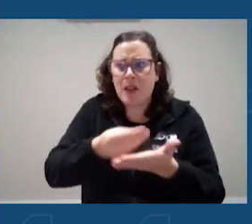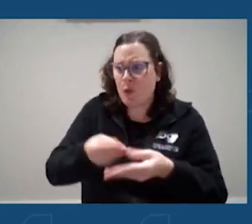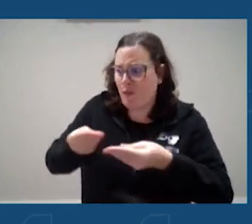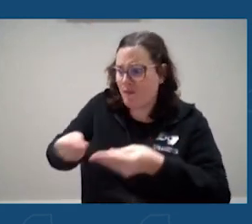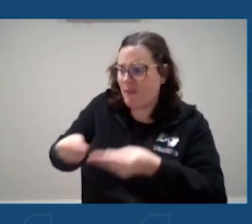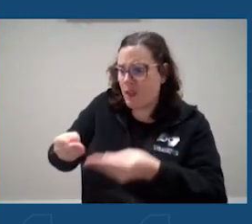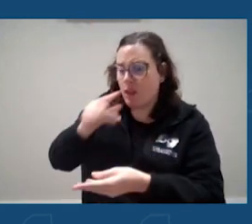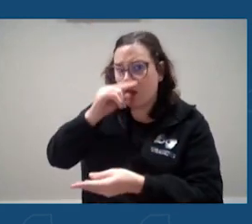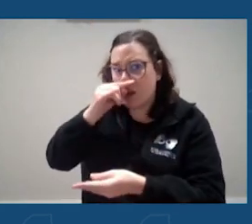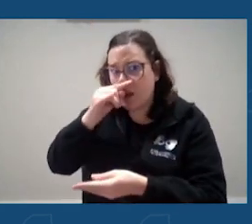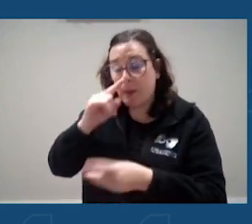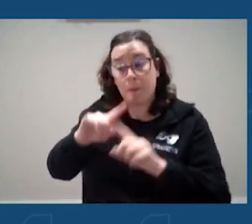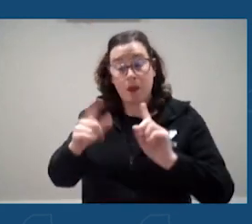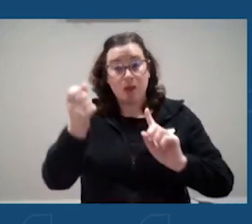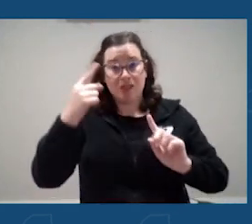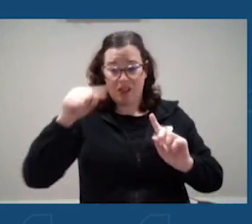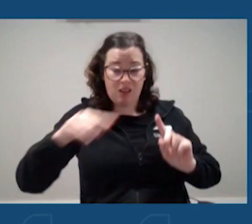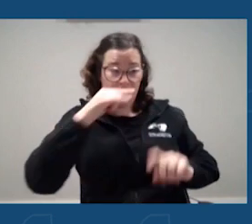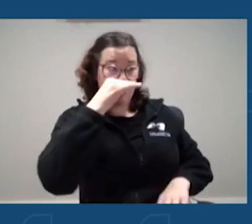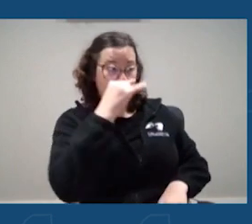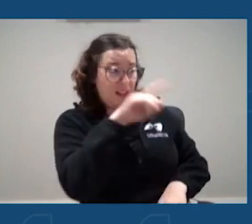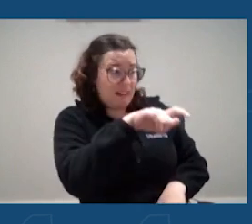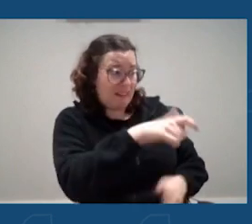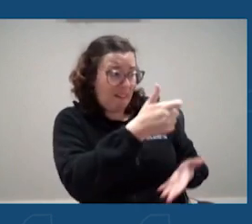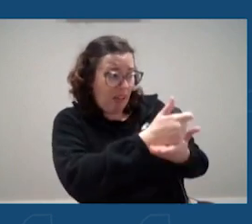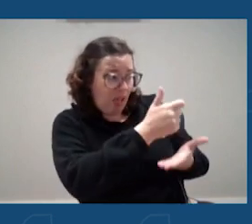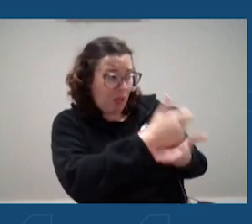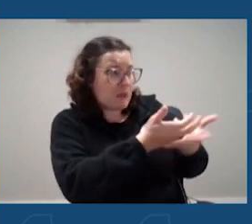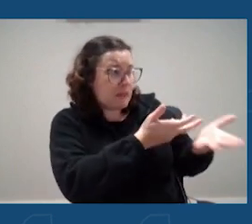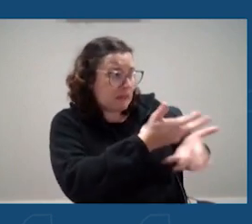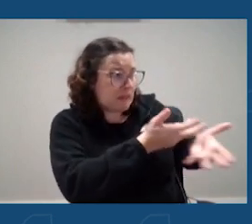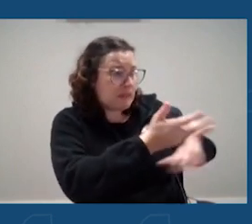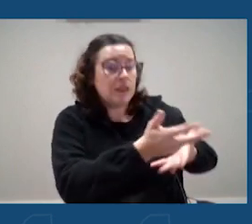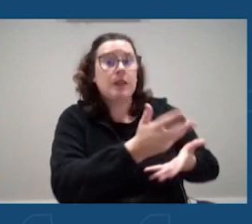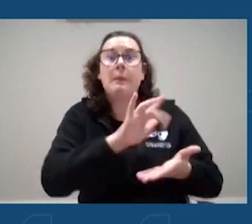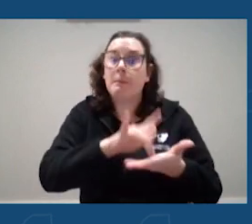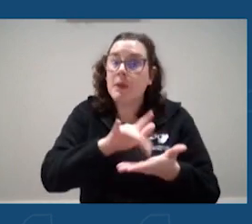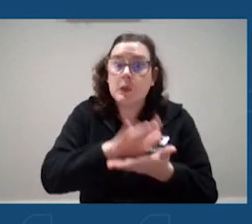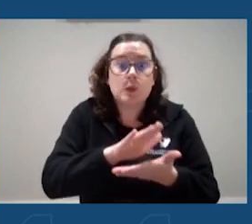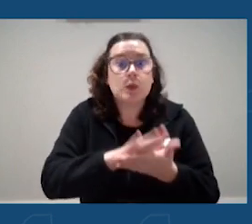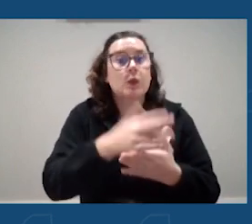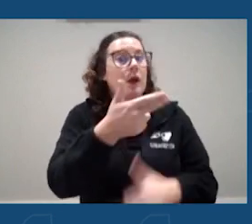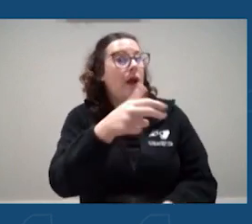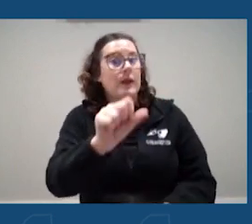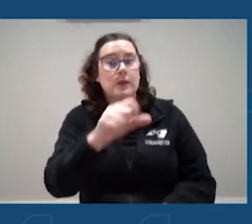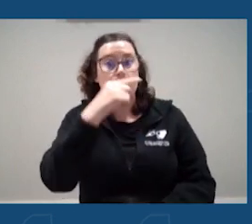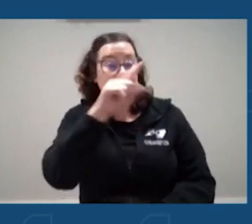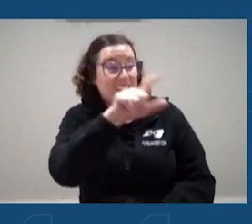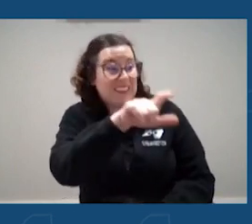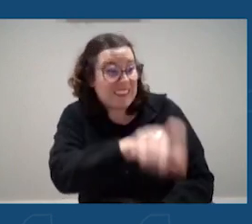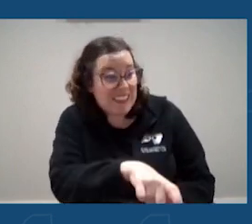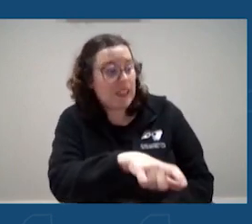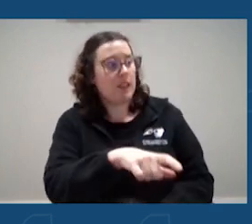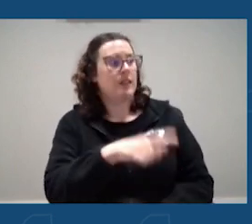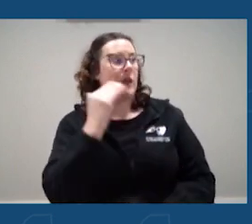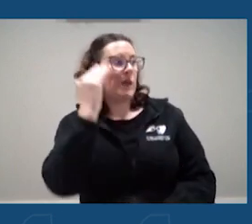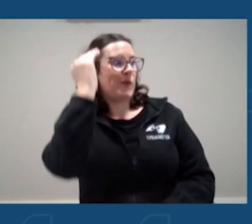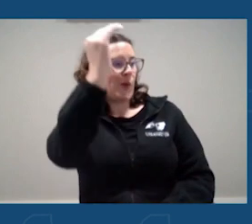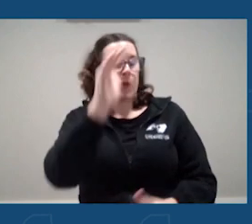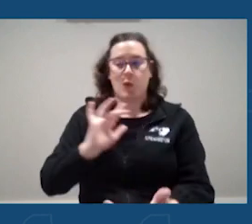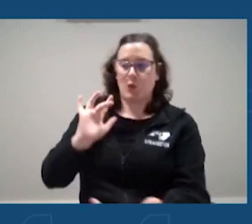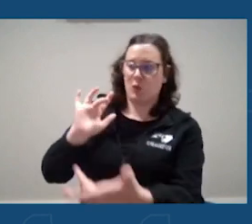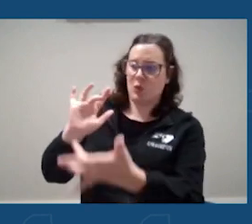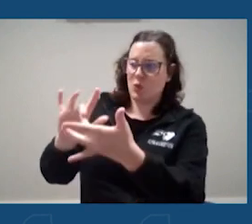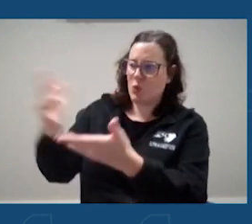there when their children, especially the middle school and the high school kids, need them the most. To them to see an adult who reaches out and pulls them